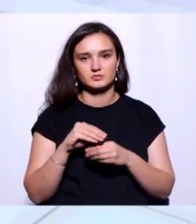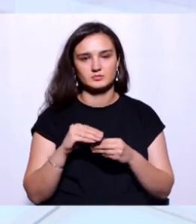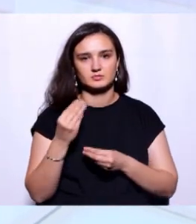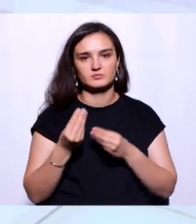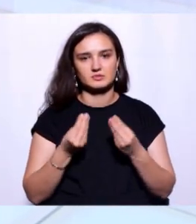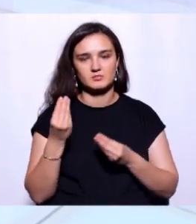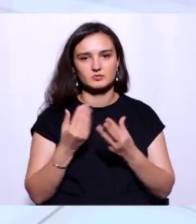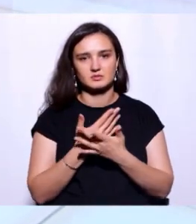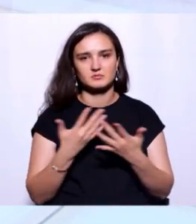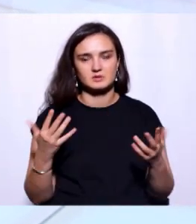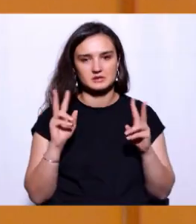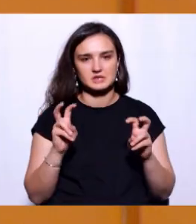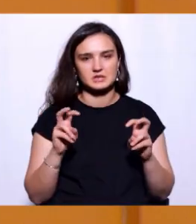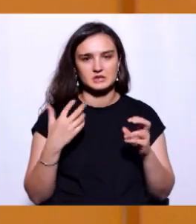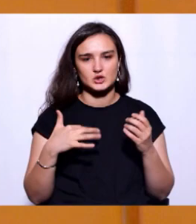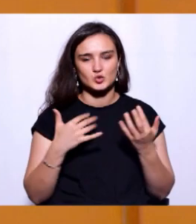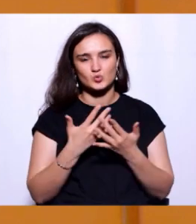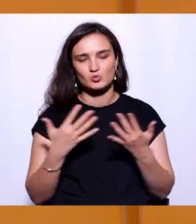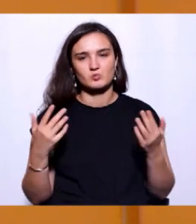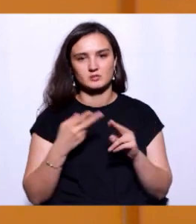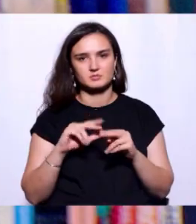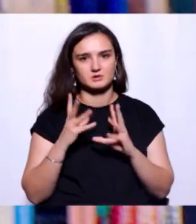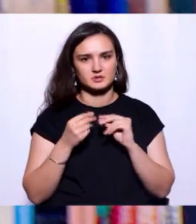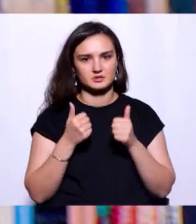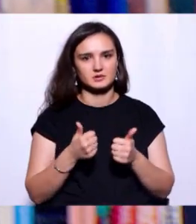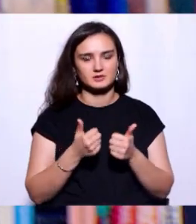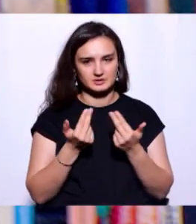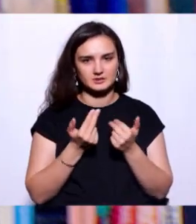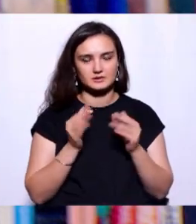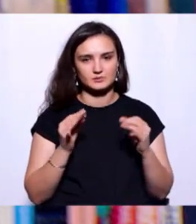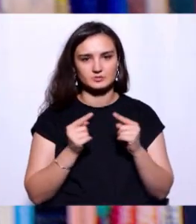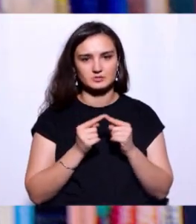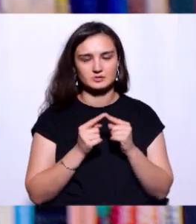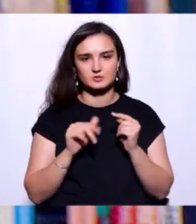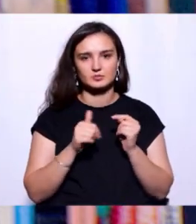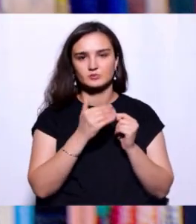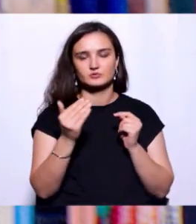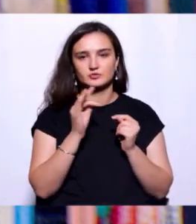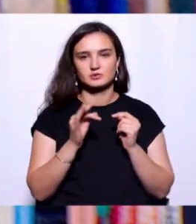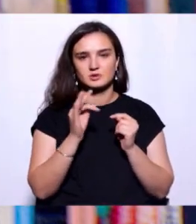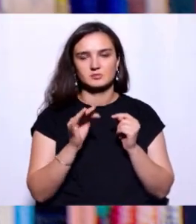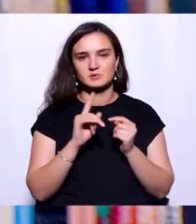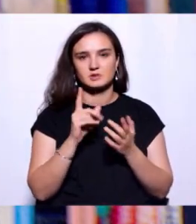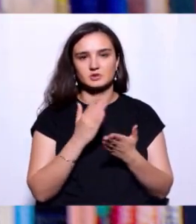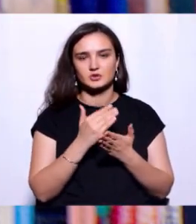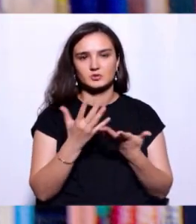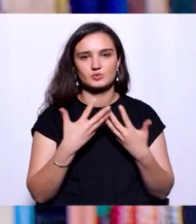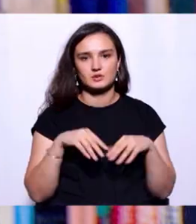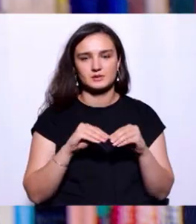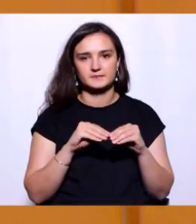different instruments. Good. Yeah. So great. Oh, exactly. And how about you with your